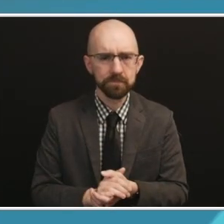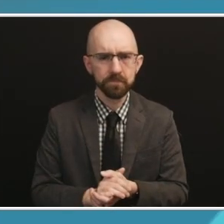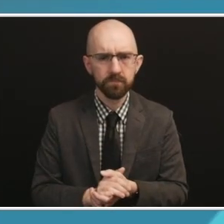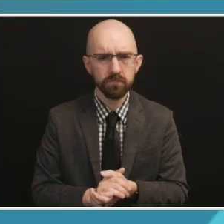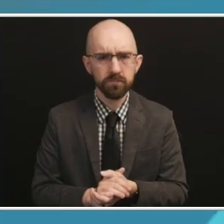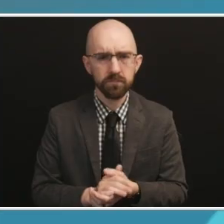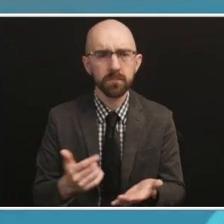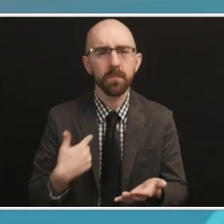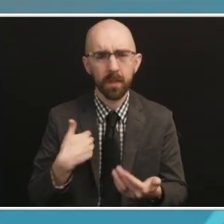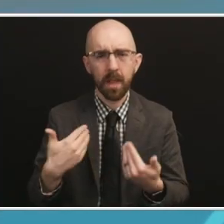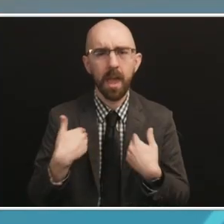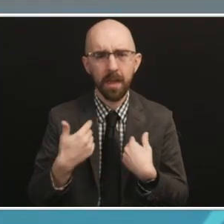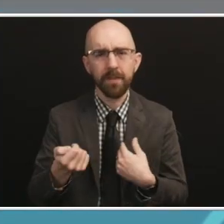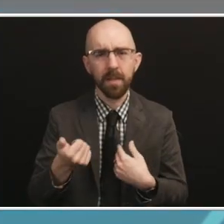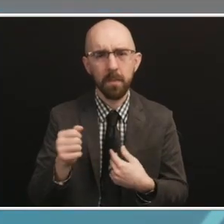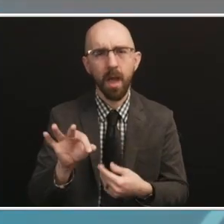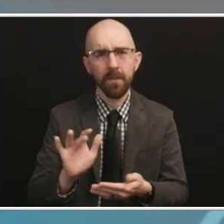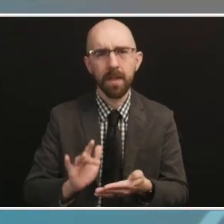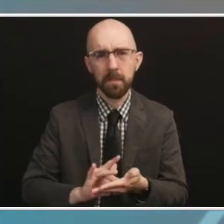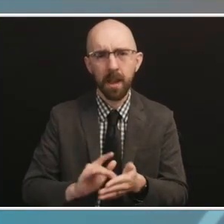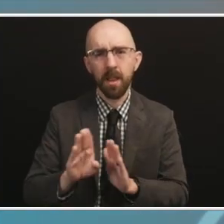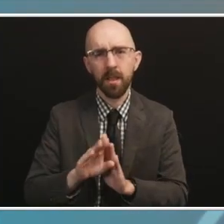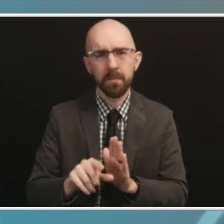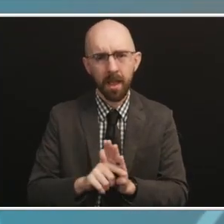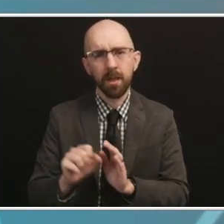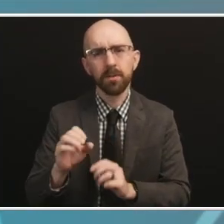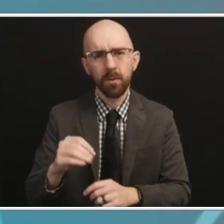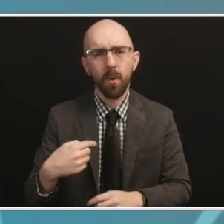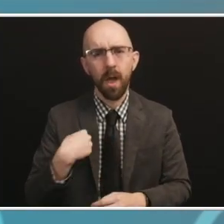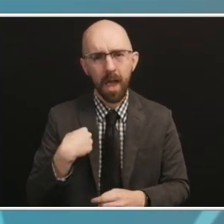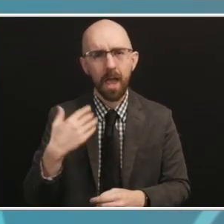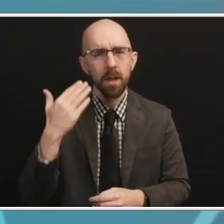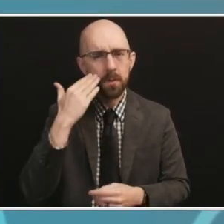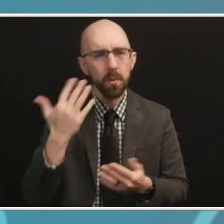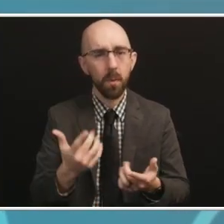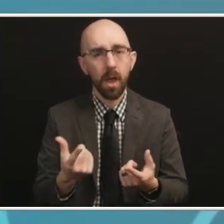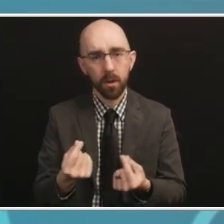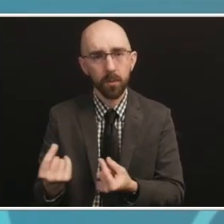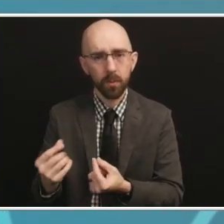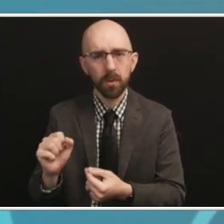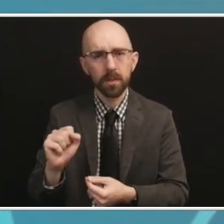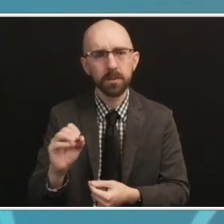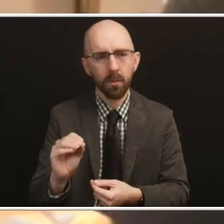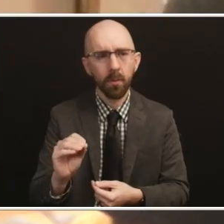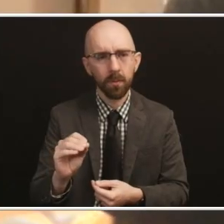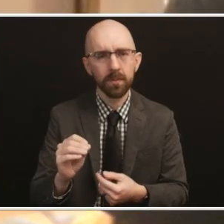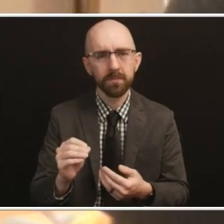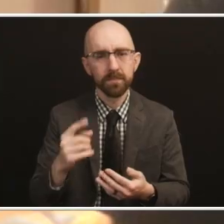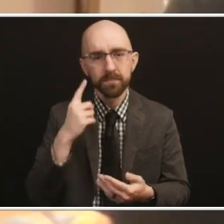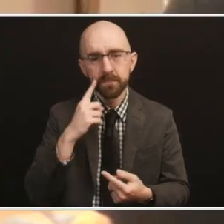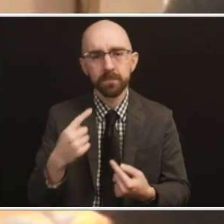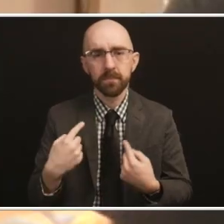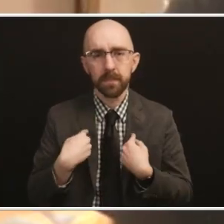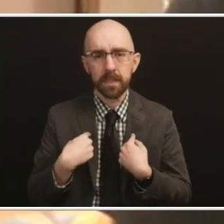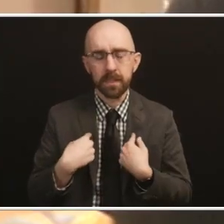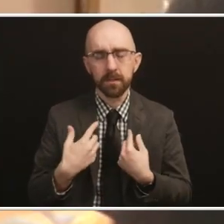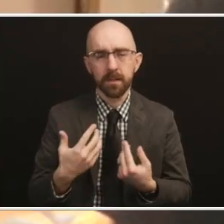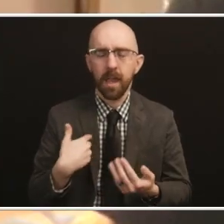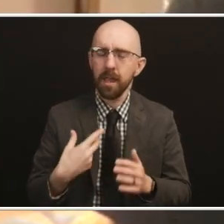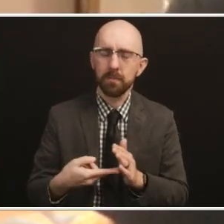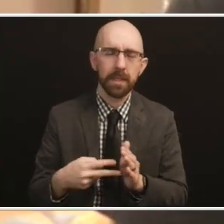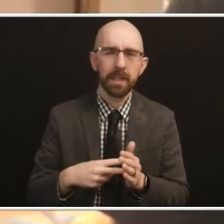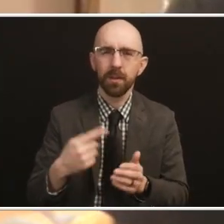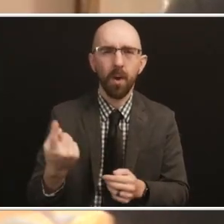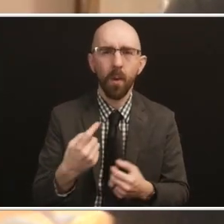I have a little bit of a medical background, so I knew what to do. So for me, I mean, it's